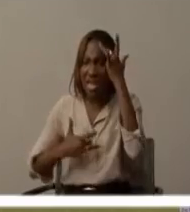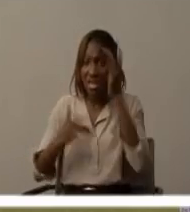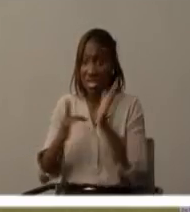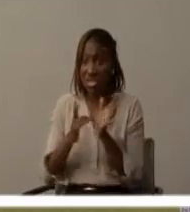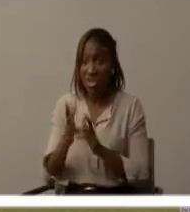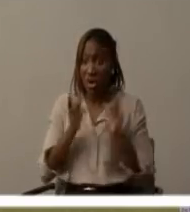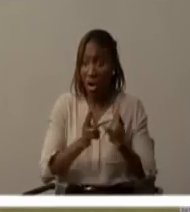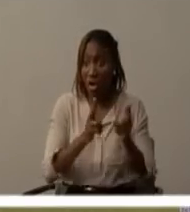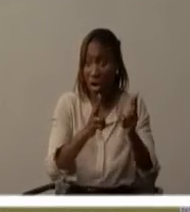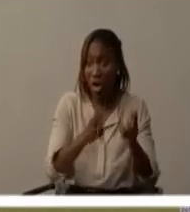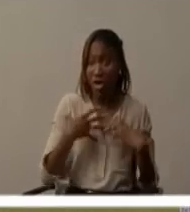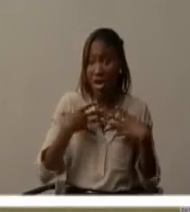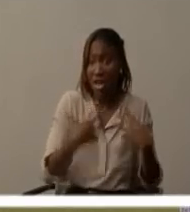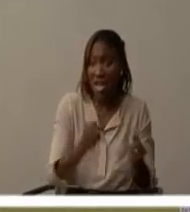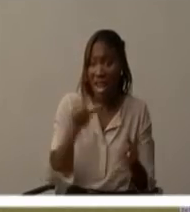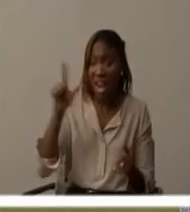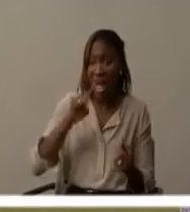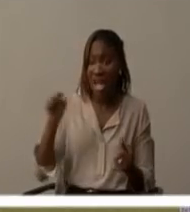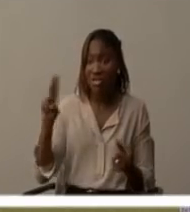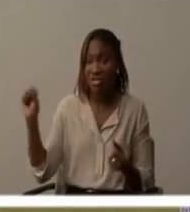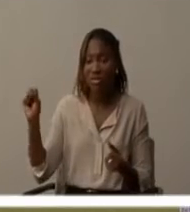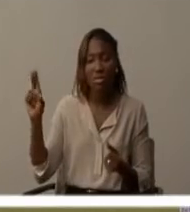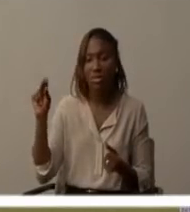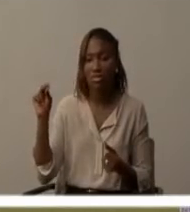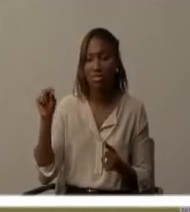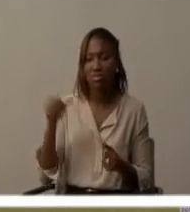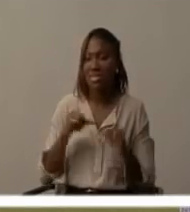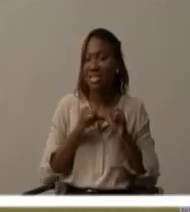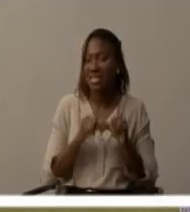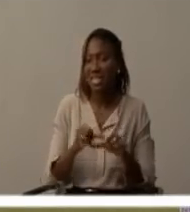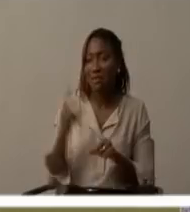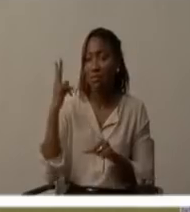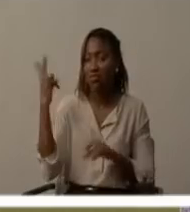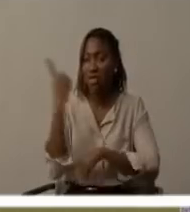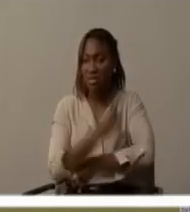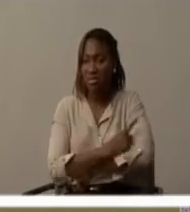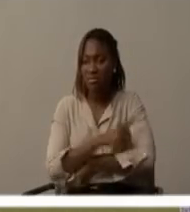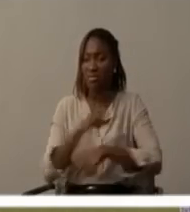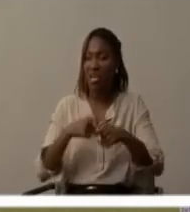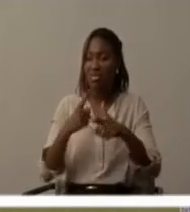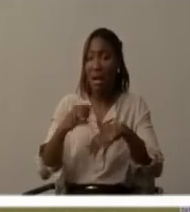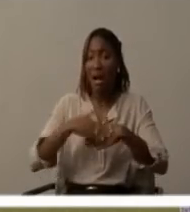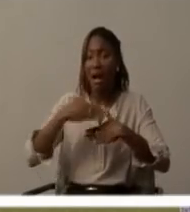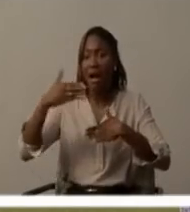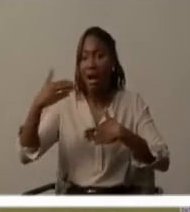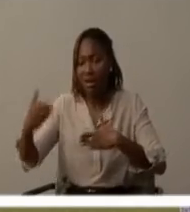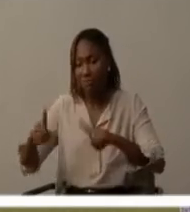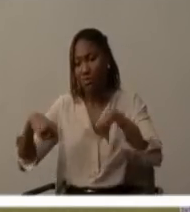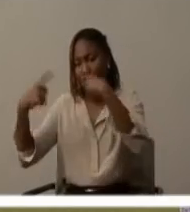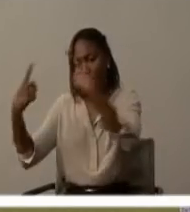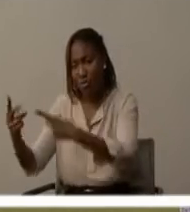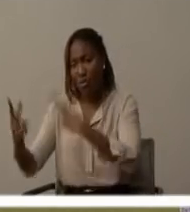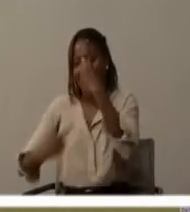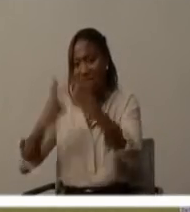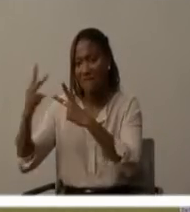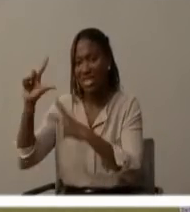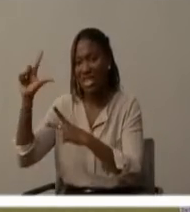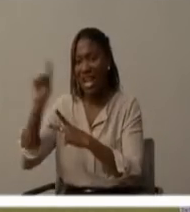before saying to the disciples, "Let us go to Judea." The disciples said,